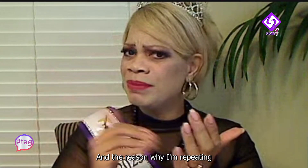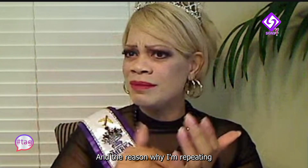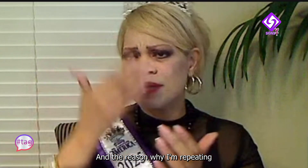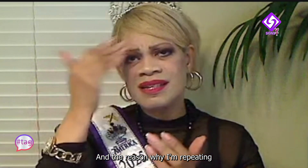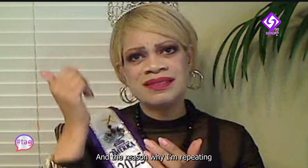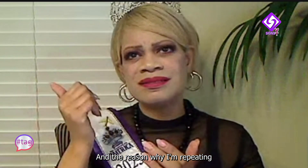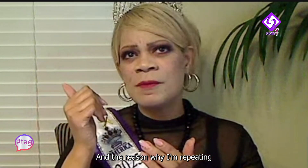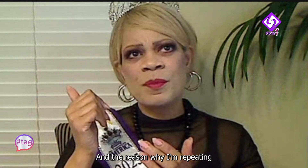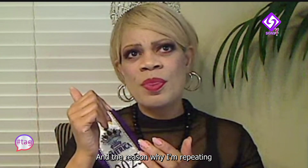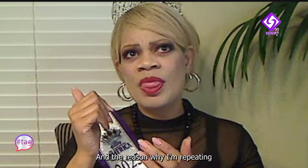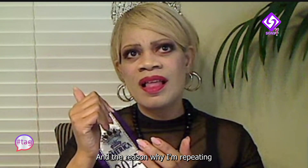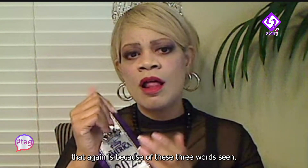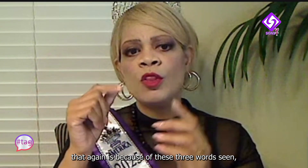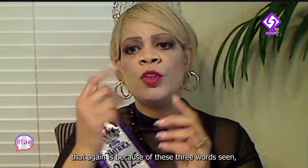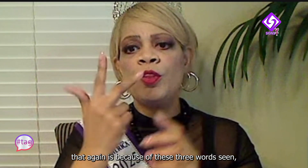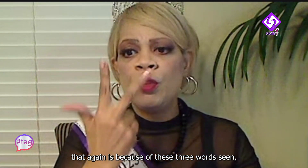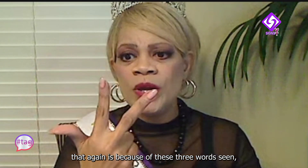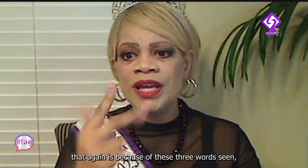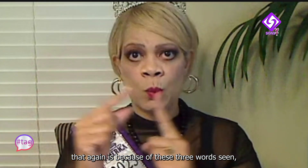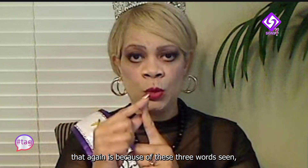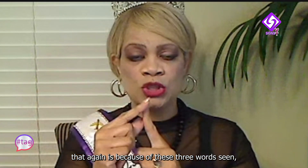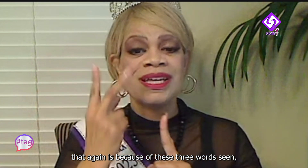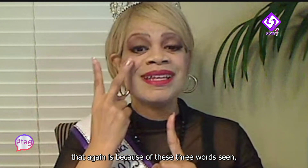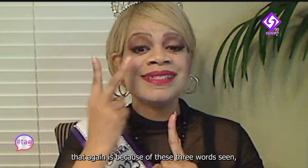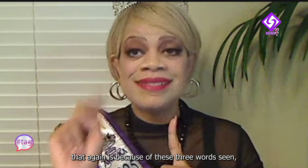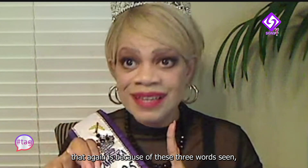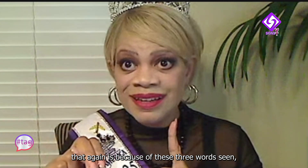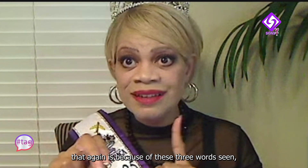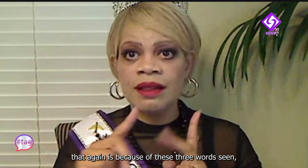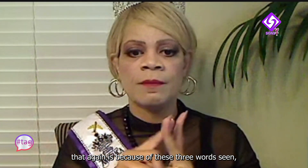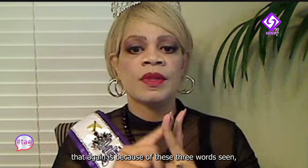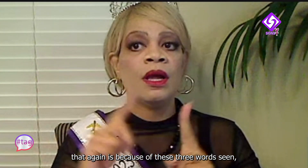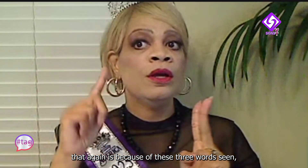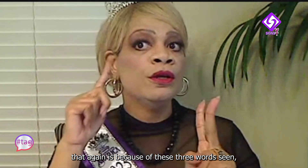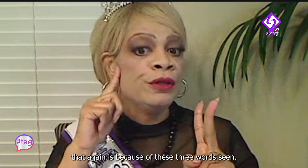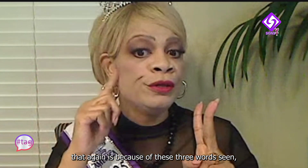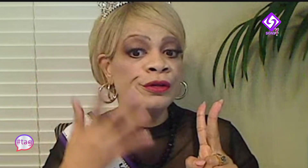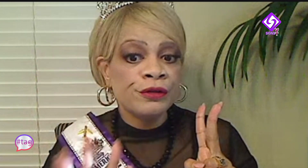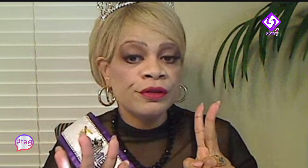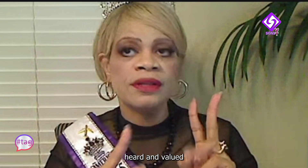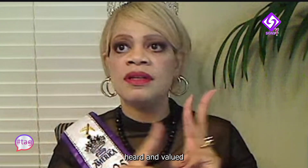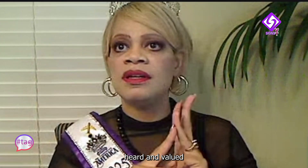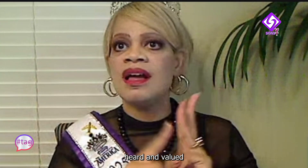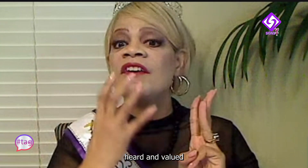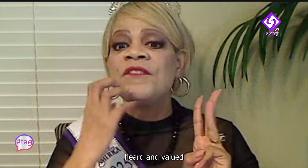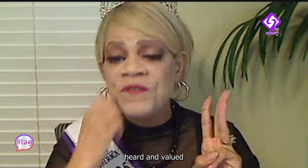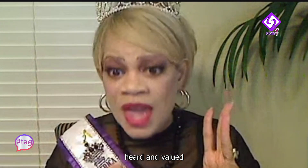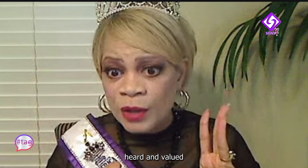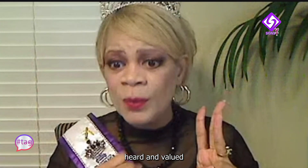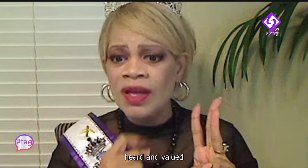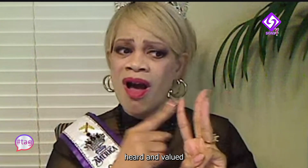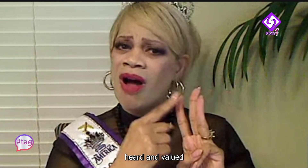And the reason why I'm repeating that again is because of these three words: seen, heard,